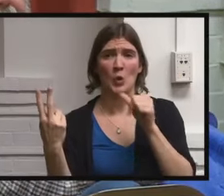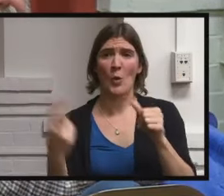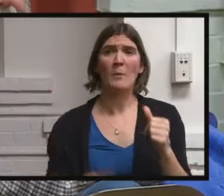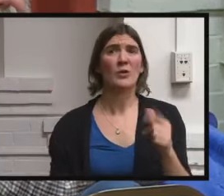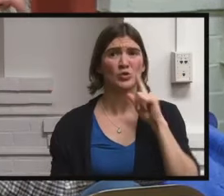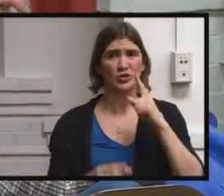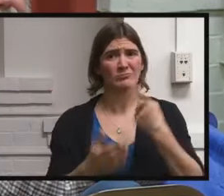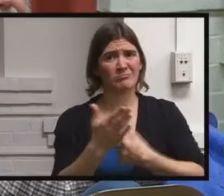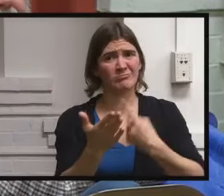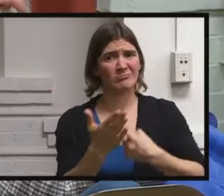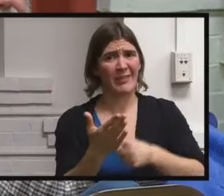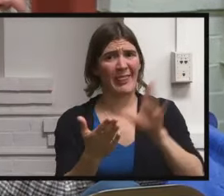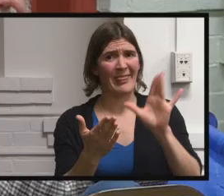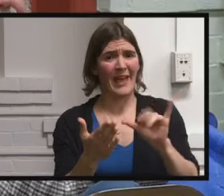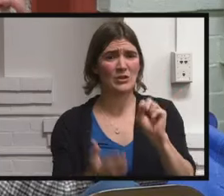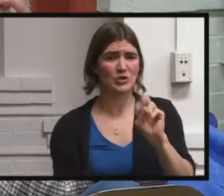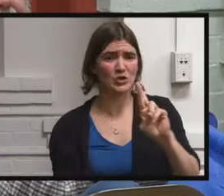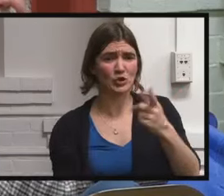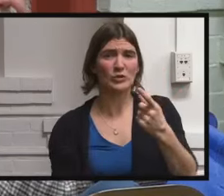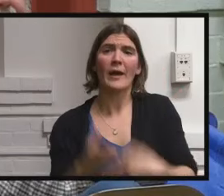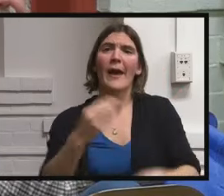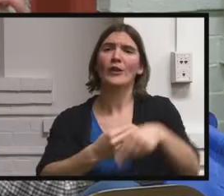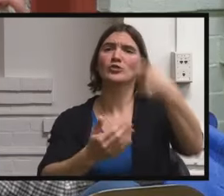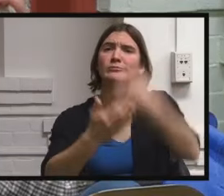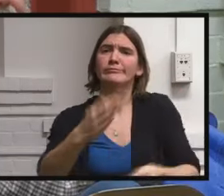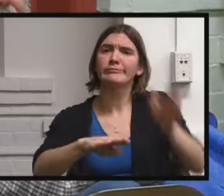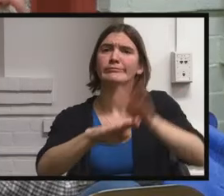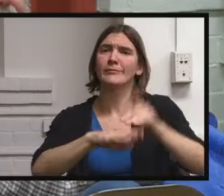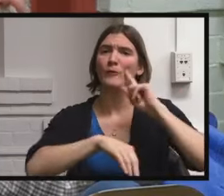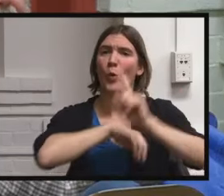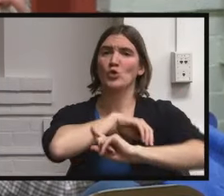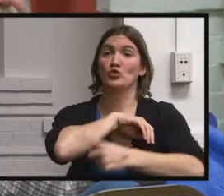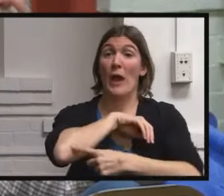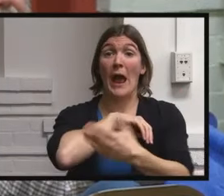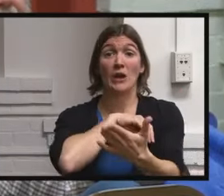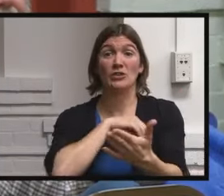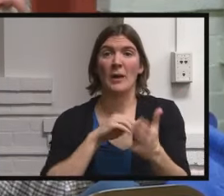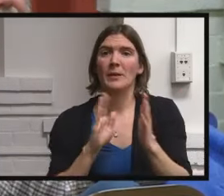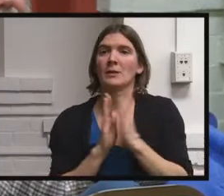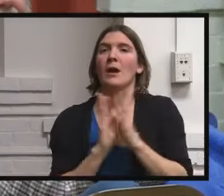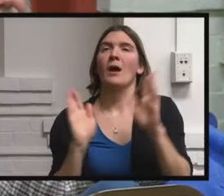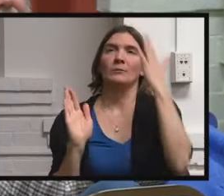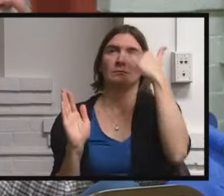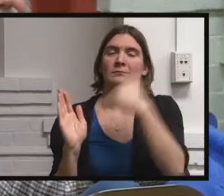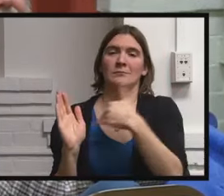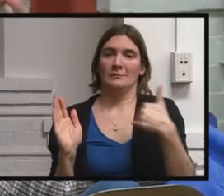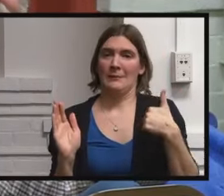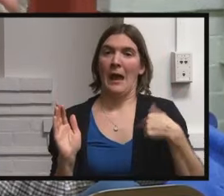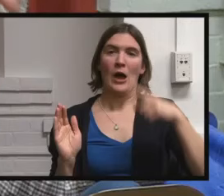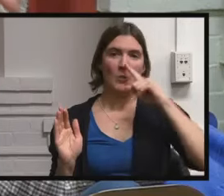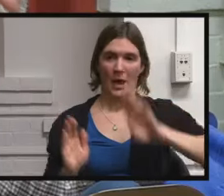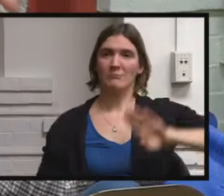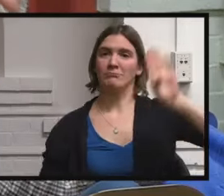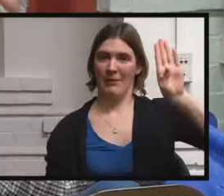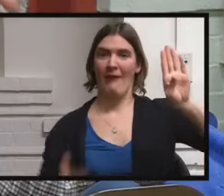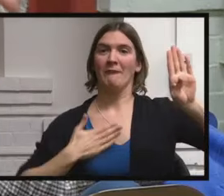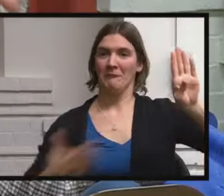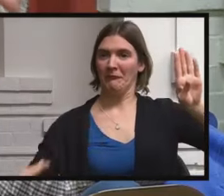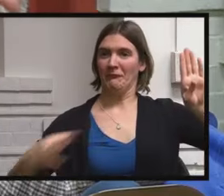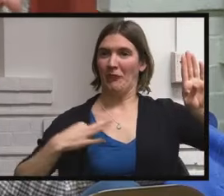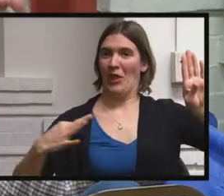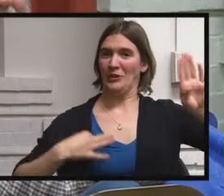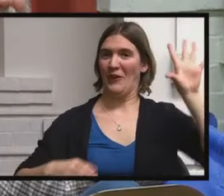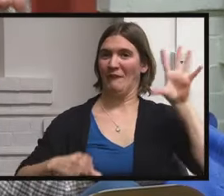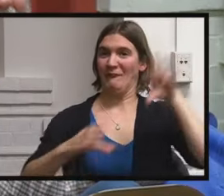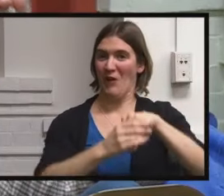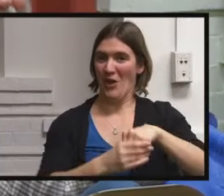part of the discussion with the town manager. And God help me, I would like to volunteer to be part of that